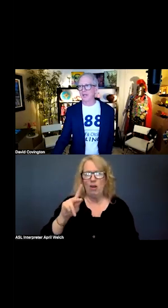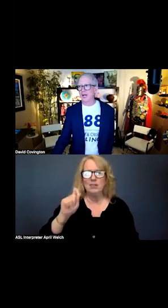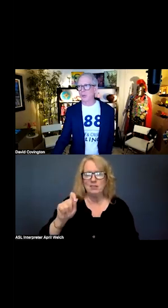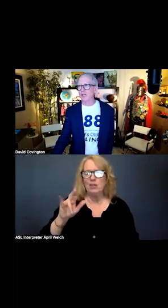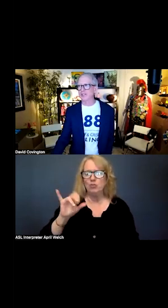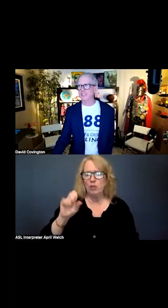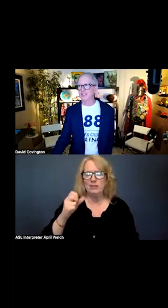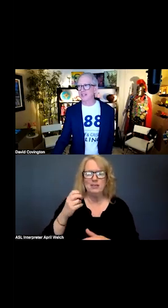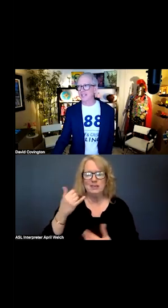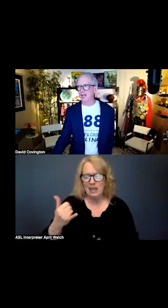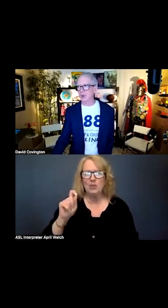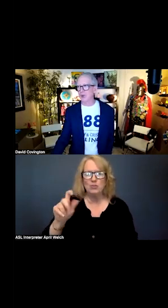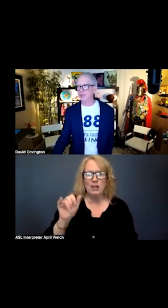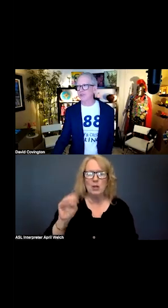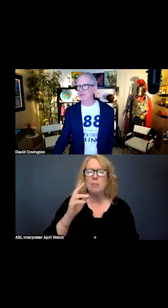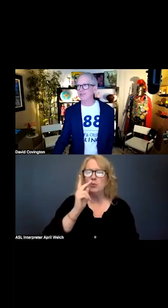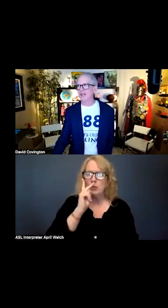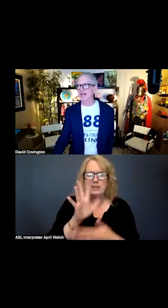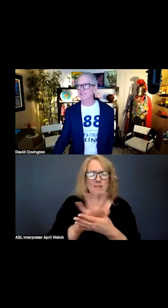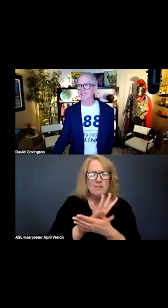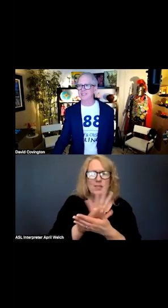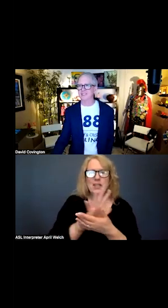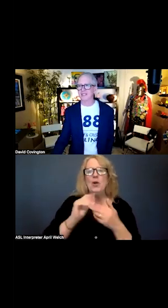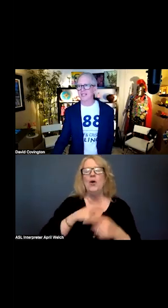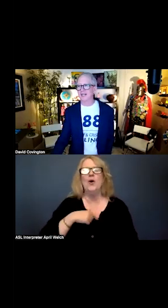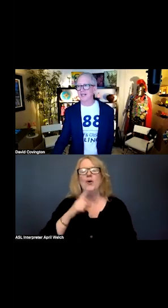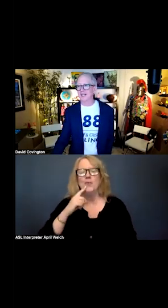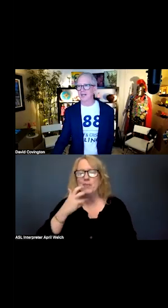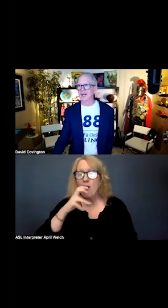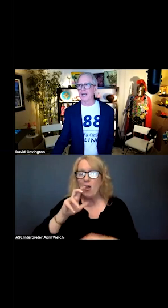talk.crisisnow.com where you can see the video, the trivia hot seats,